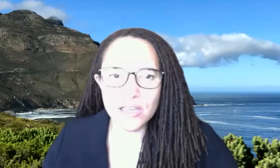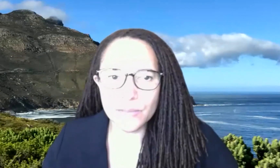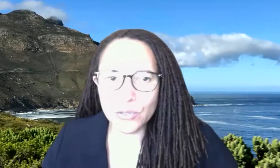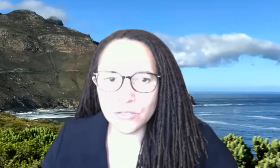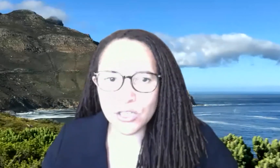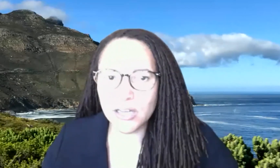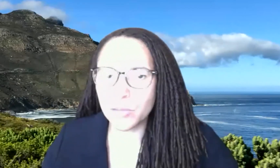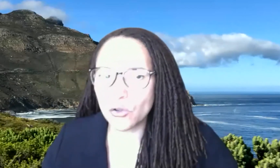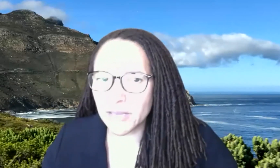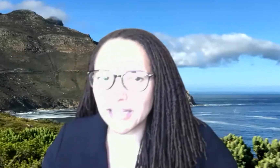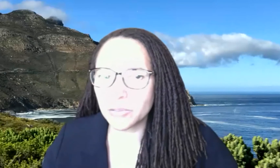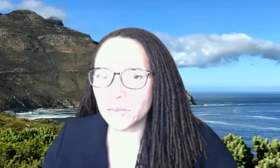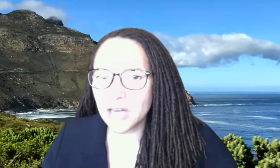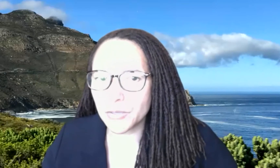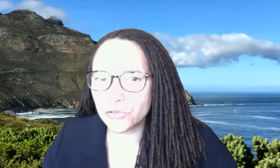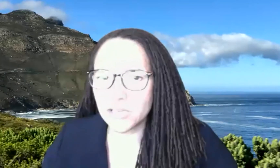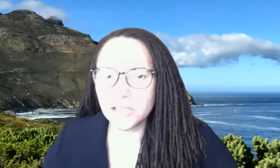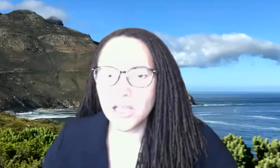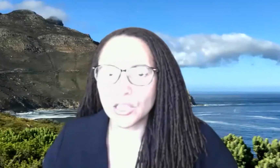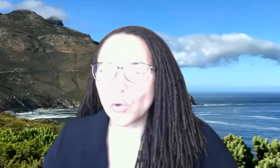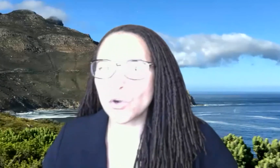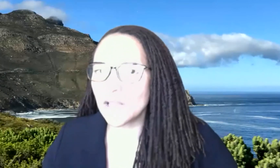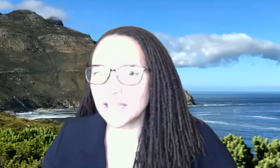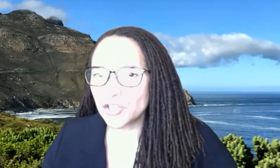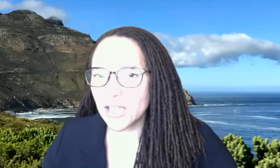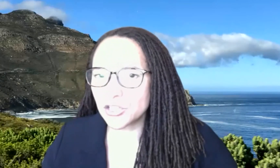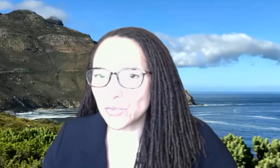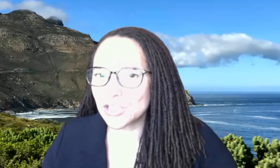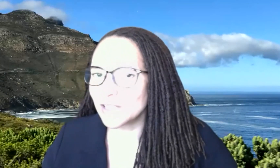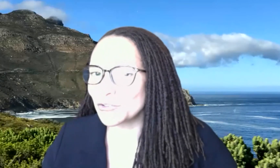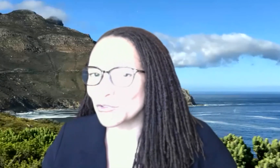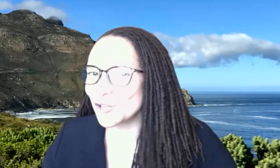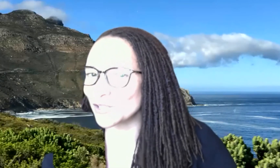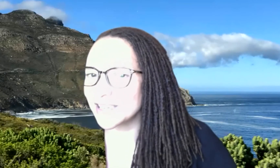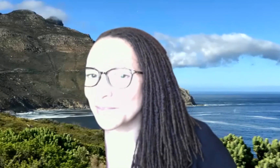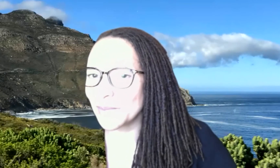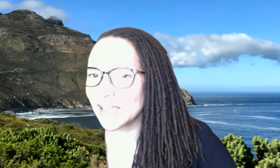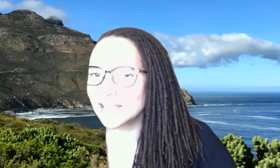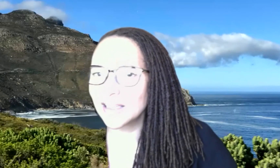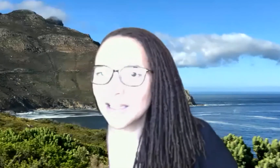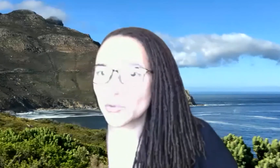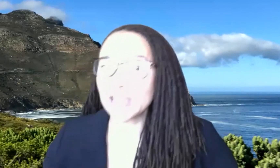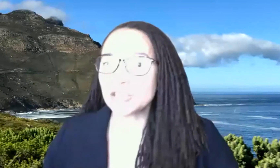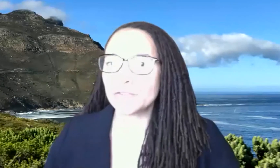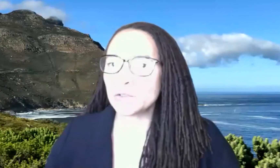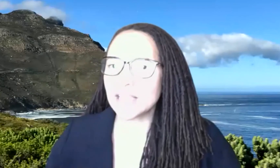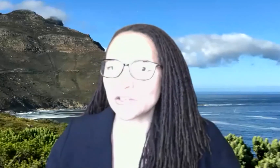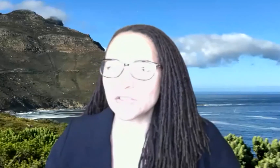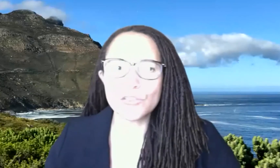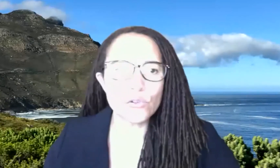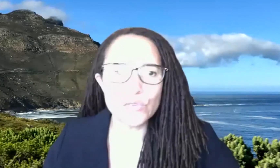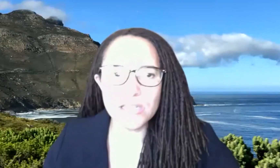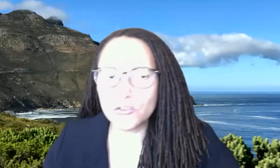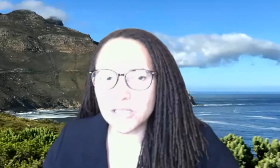to unemployment and employment opportunities, lower quality education, which is funded through the local economic base, creation of food deserts,